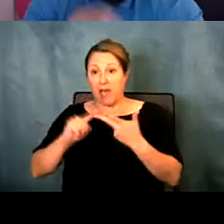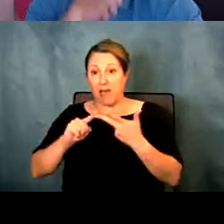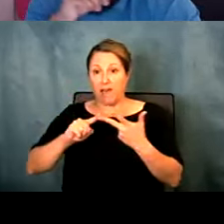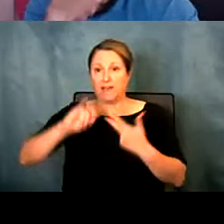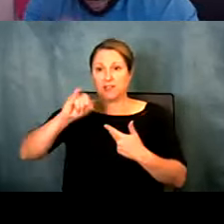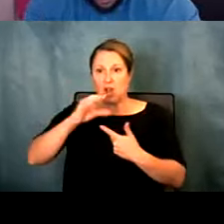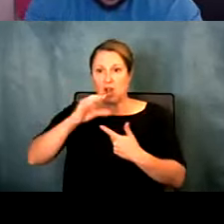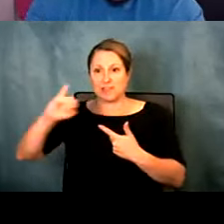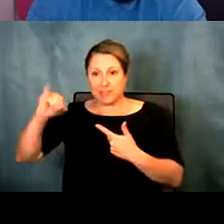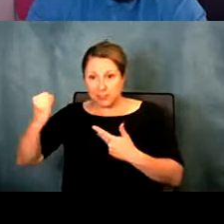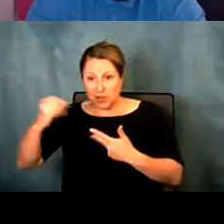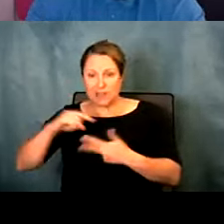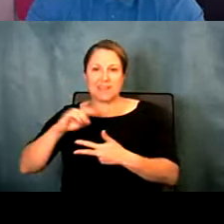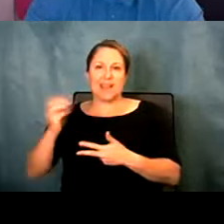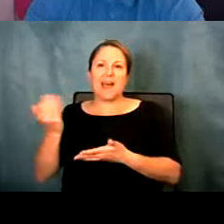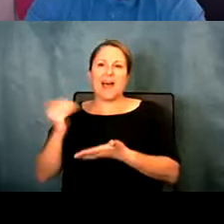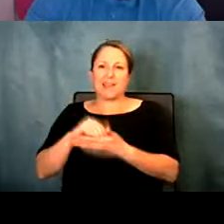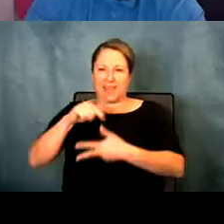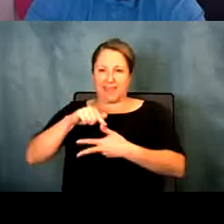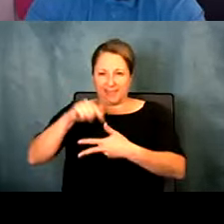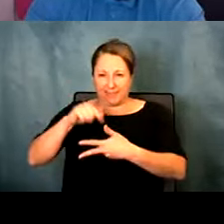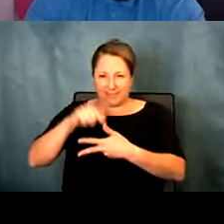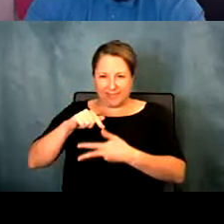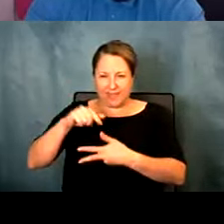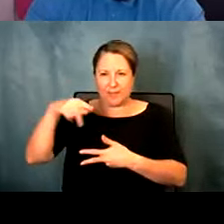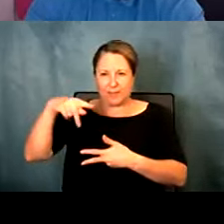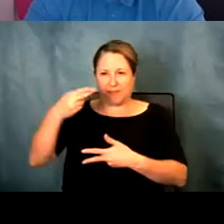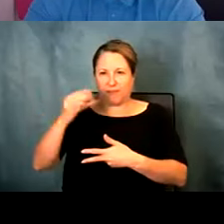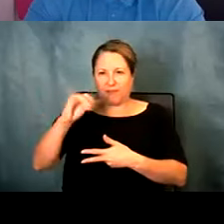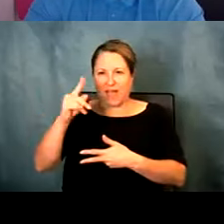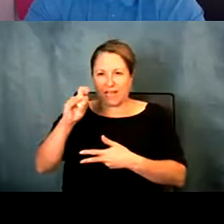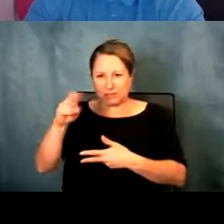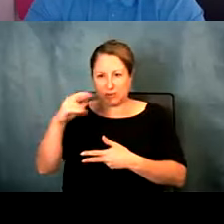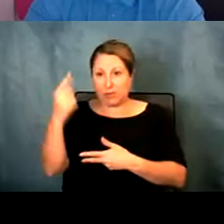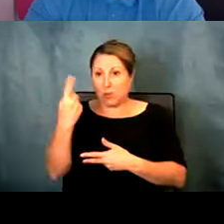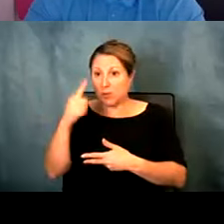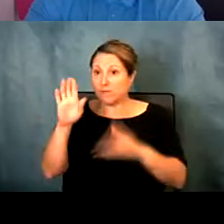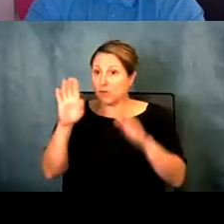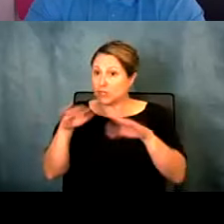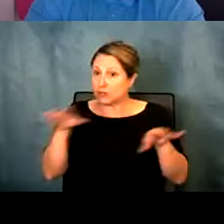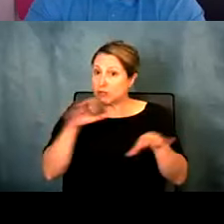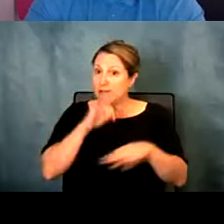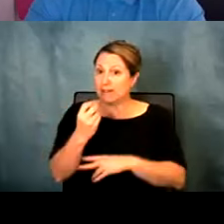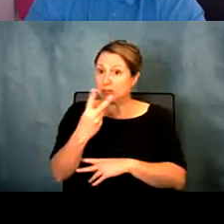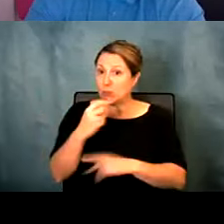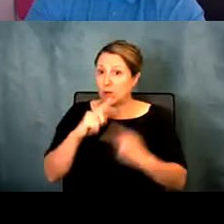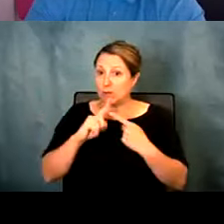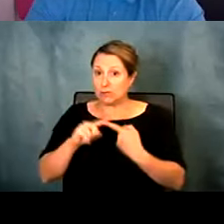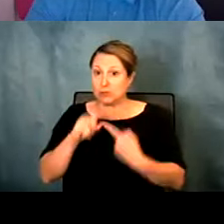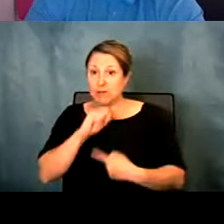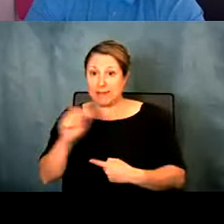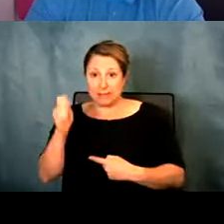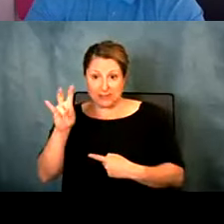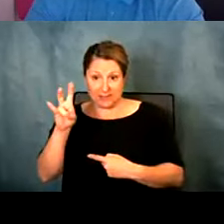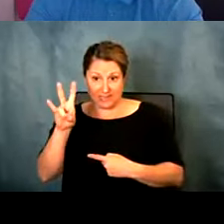Pfizer is the only one for children 12 to 17. Johnson and